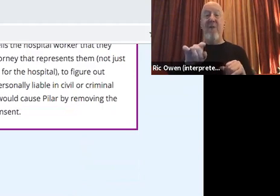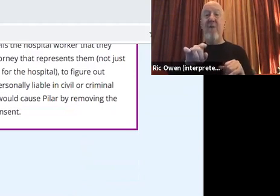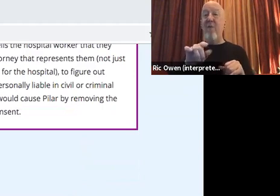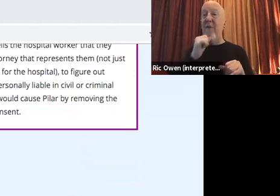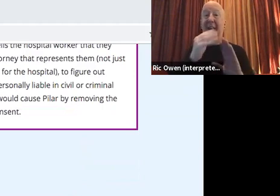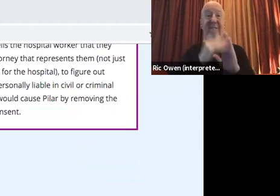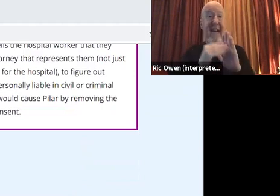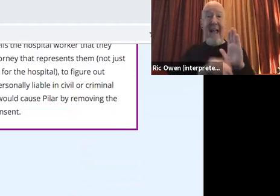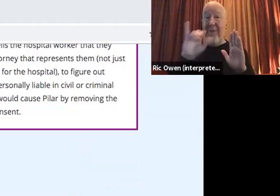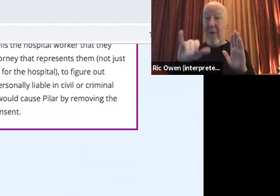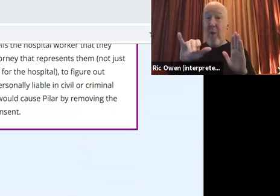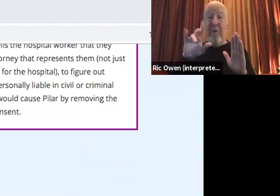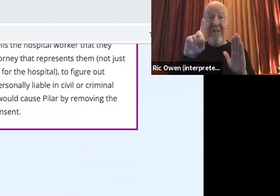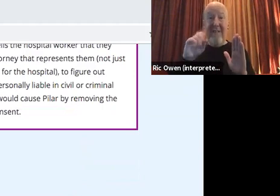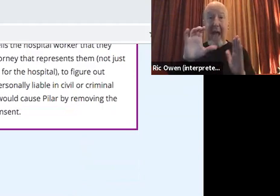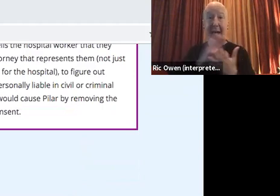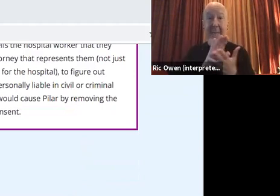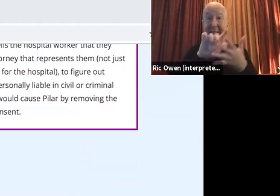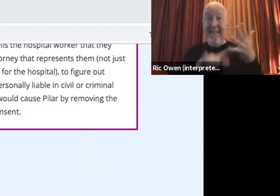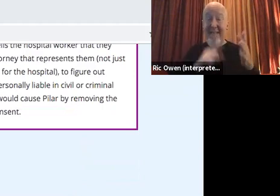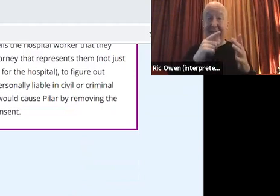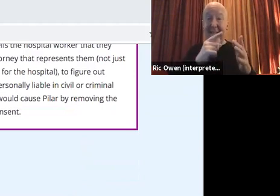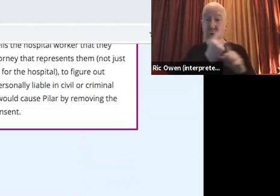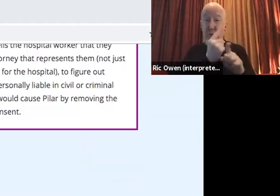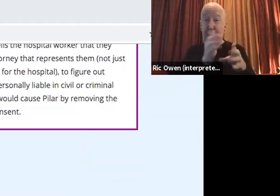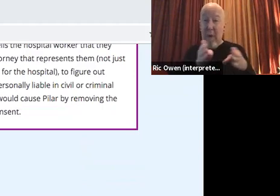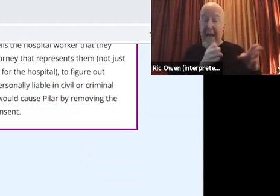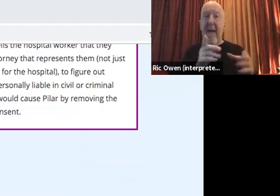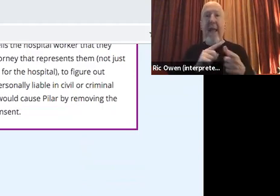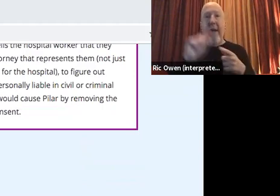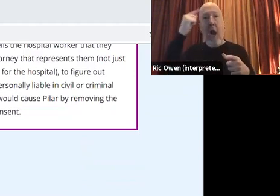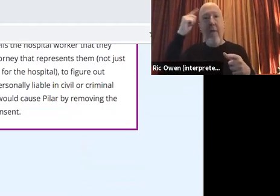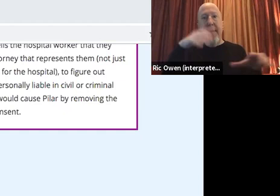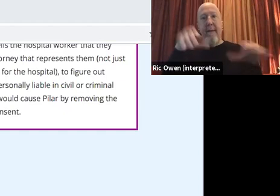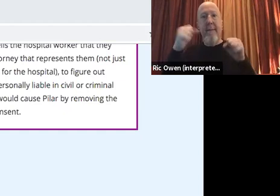correctly, then it's the government who's going to decide who makes these decisions for us.